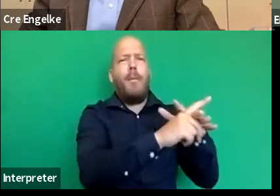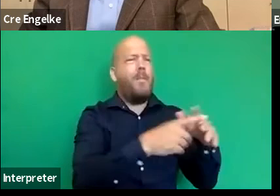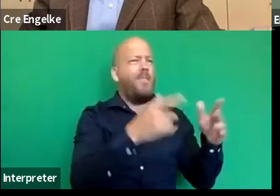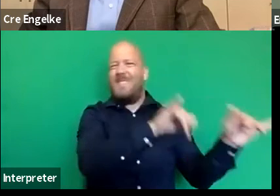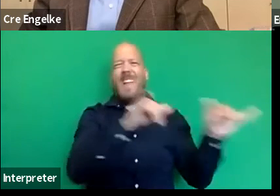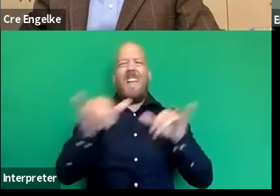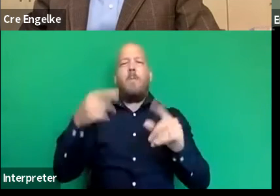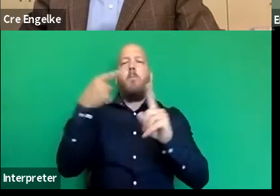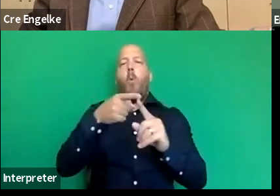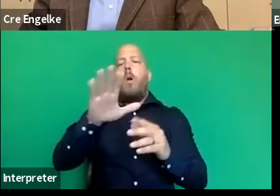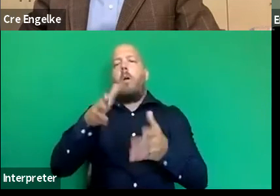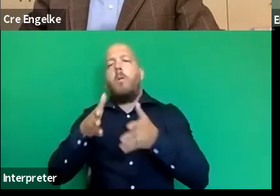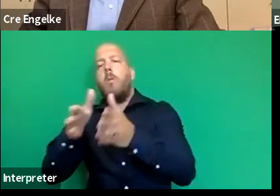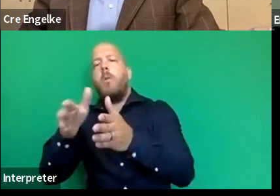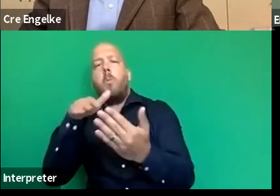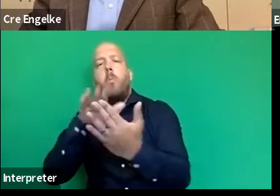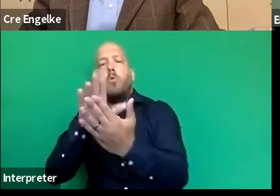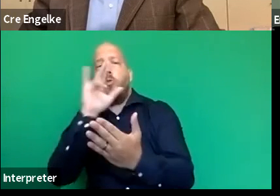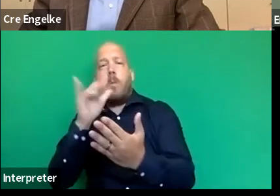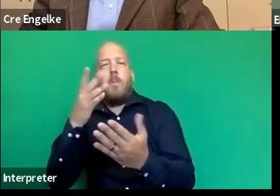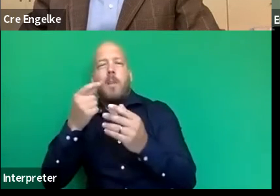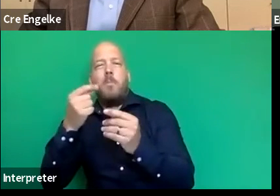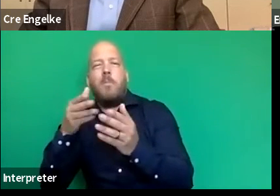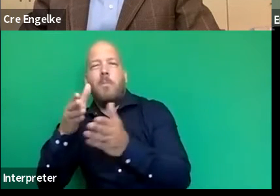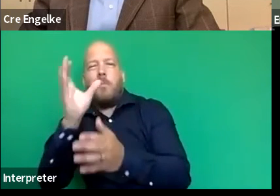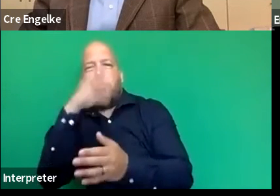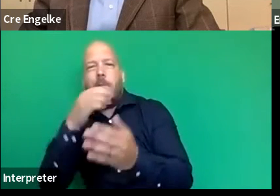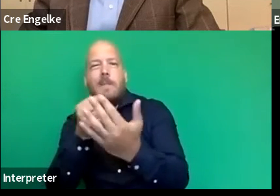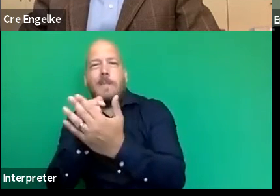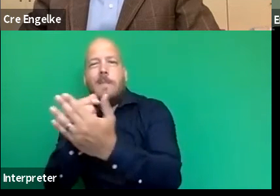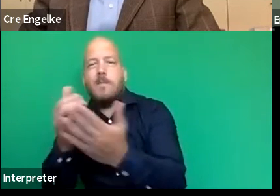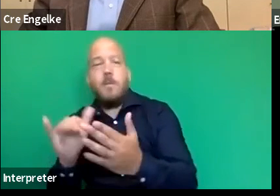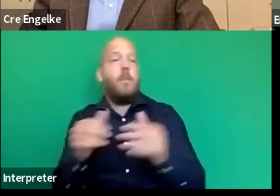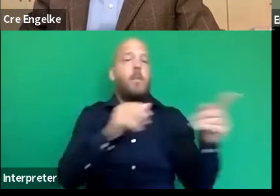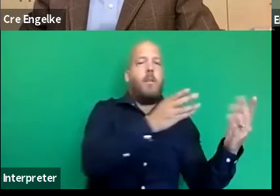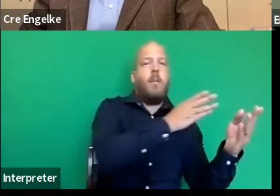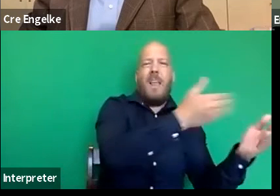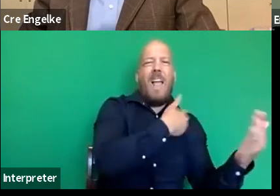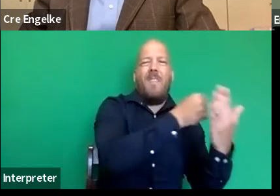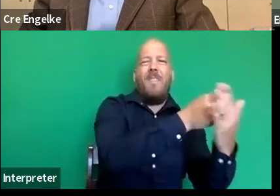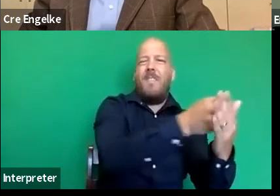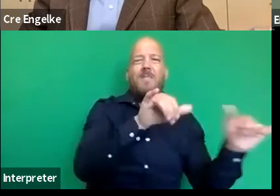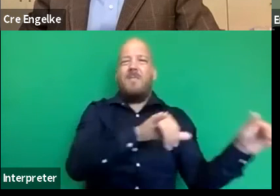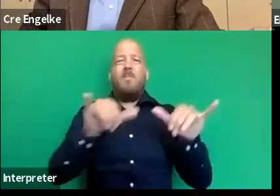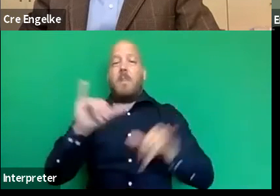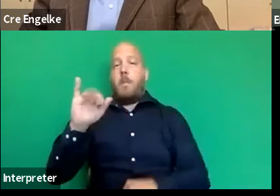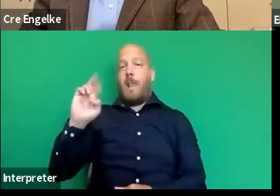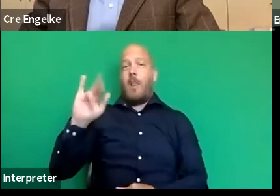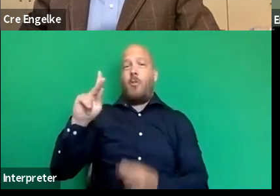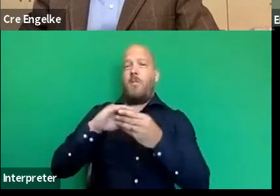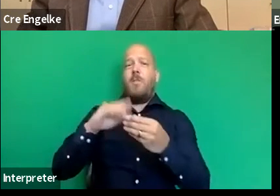Eric mentioned, when you don't have clear speech or rate of speech that's too fast, or you maybe in some case have